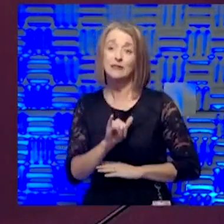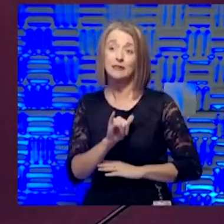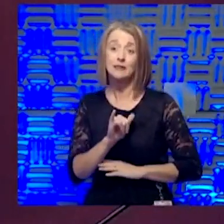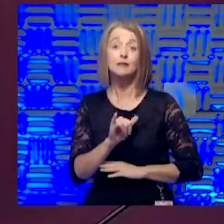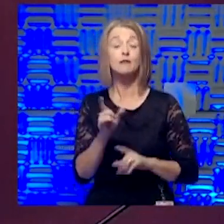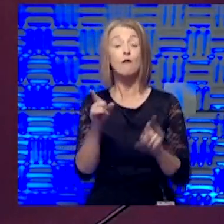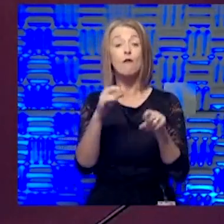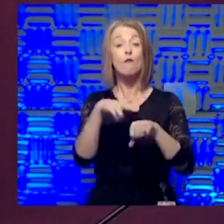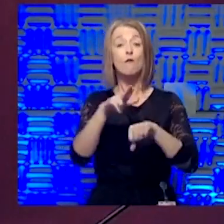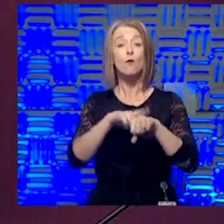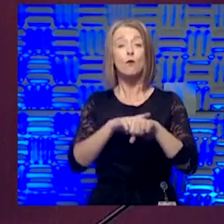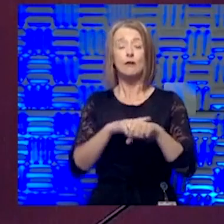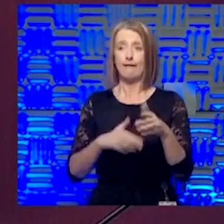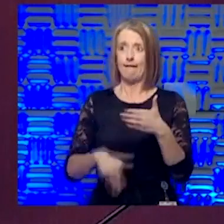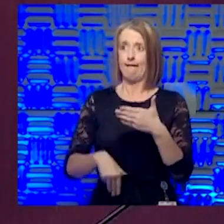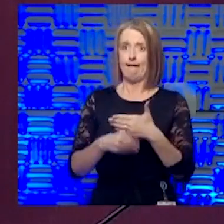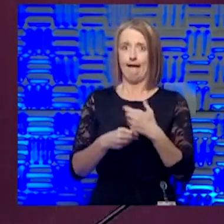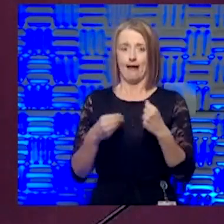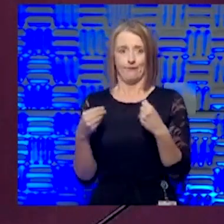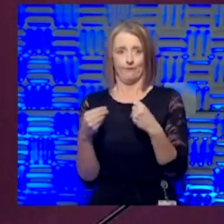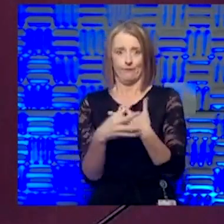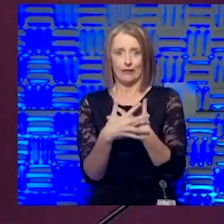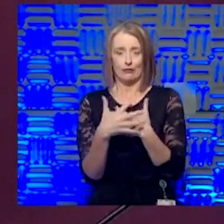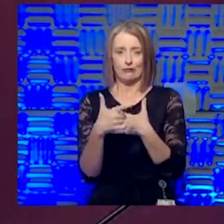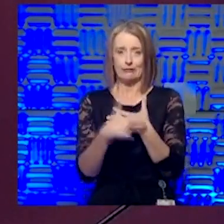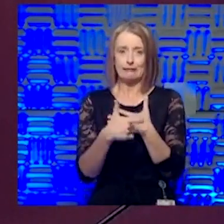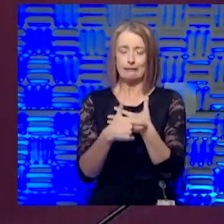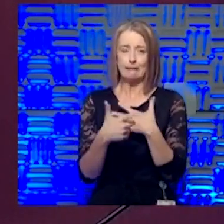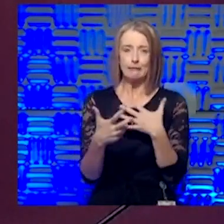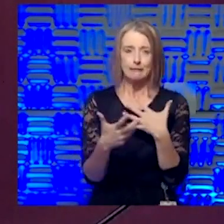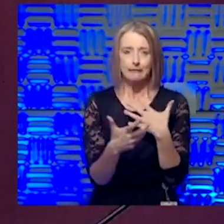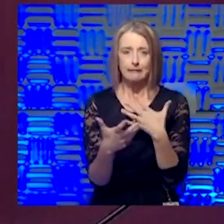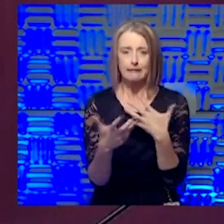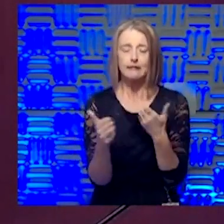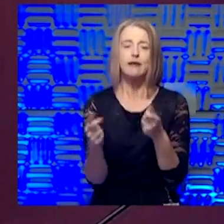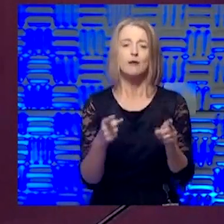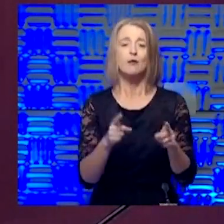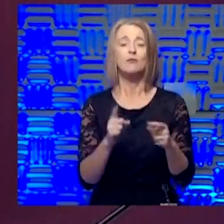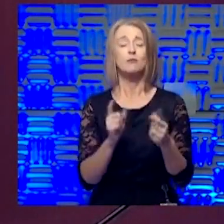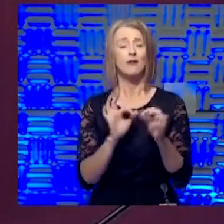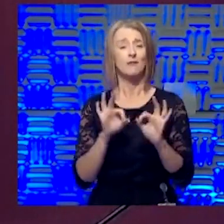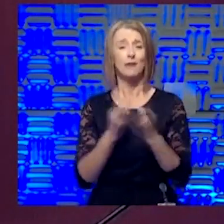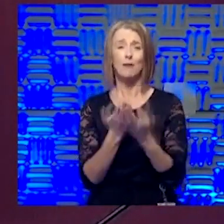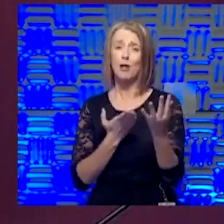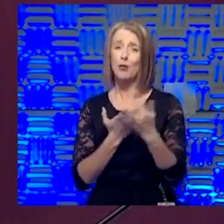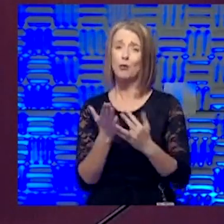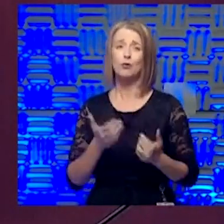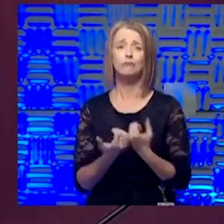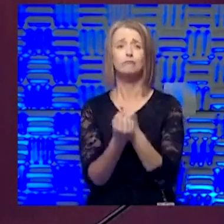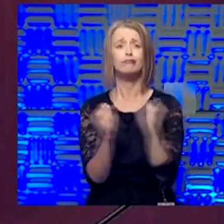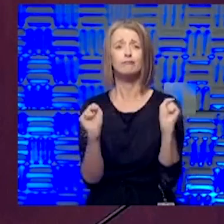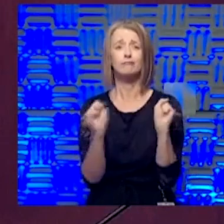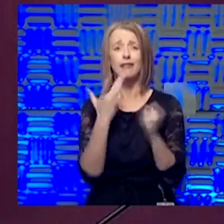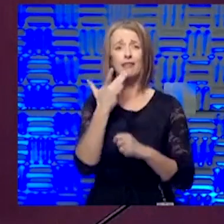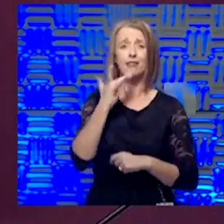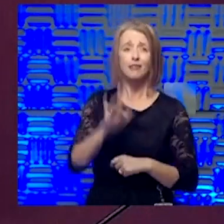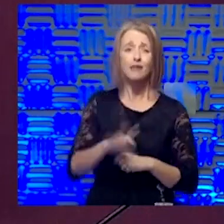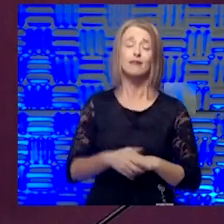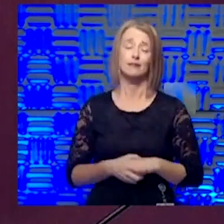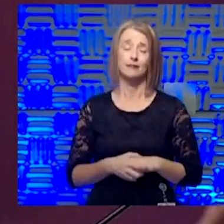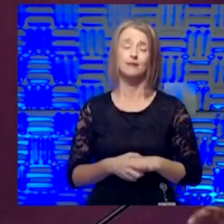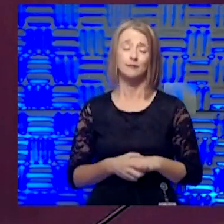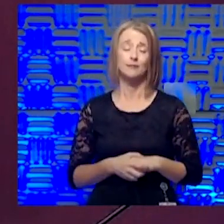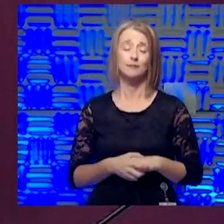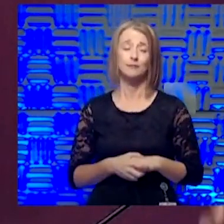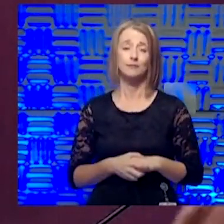of course, to the fear of everything happening, but we all made it through, thankfully, and